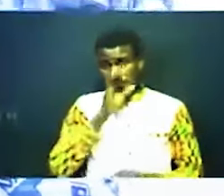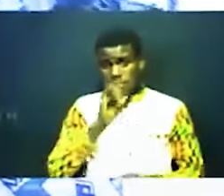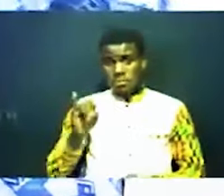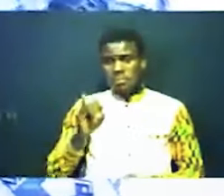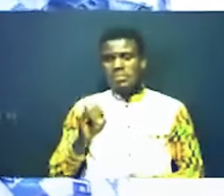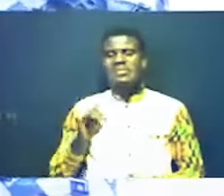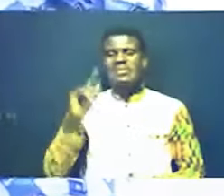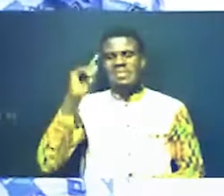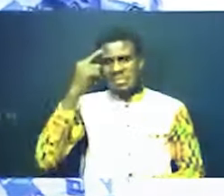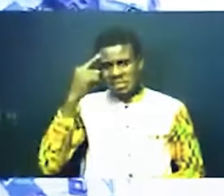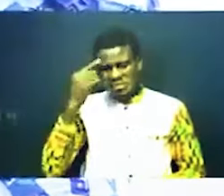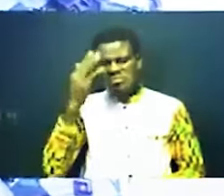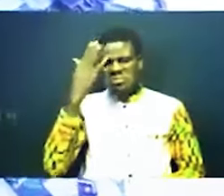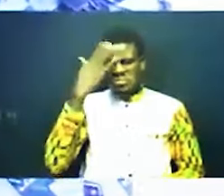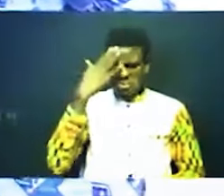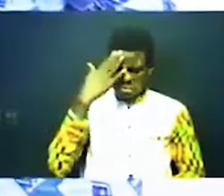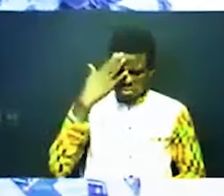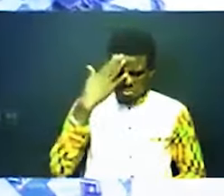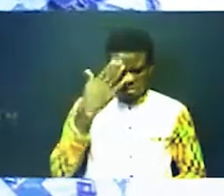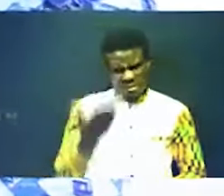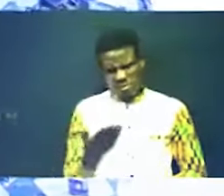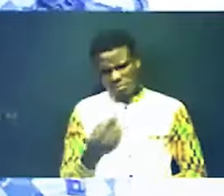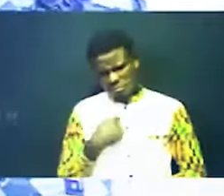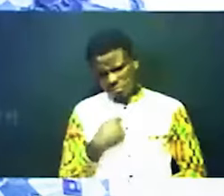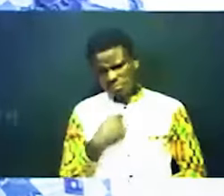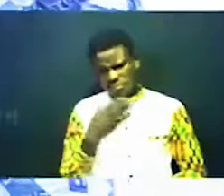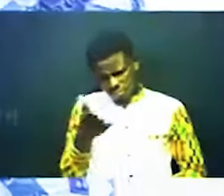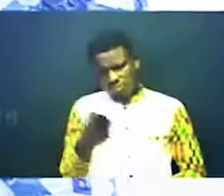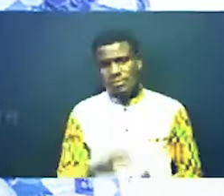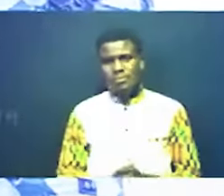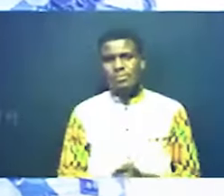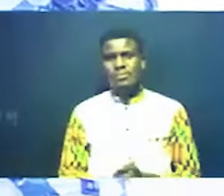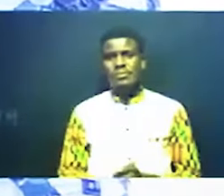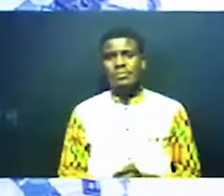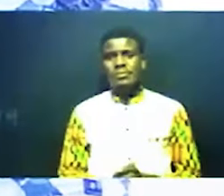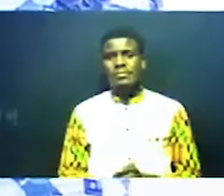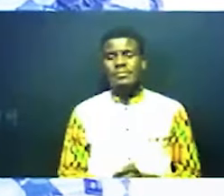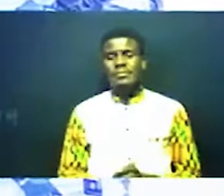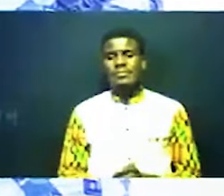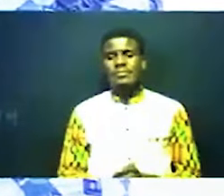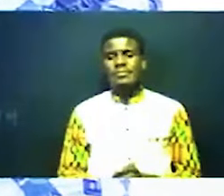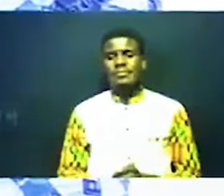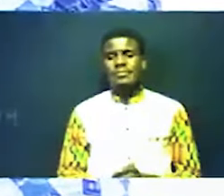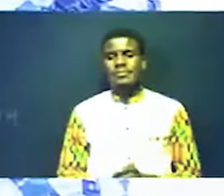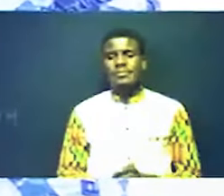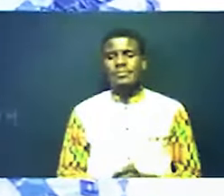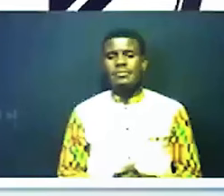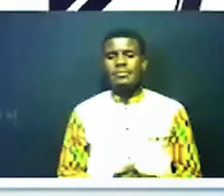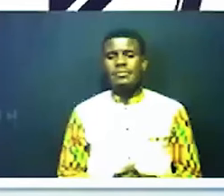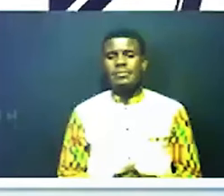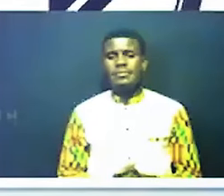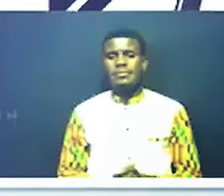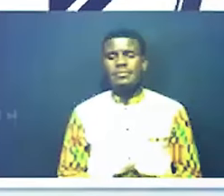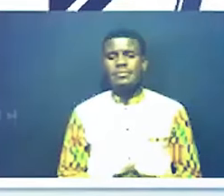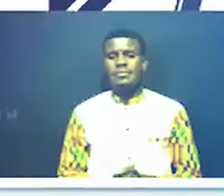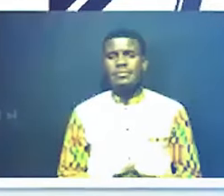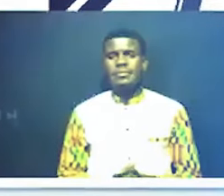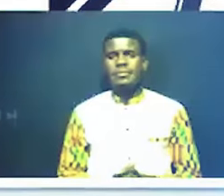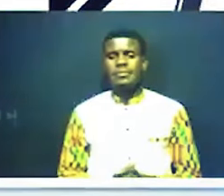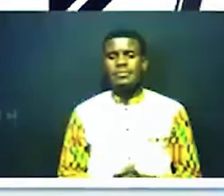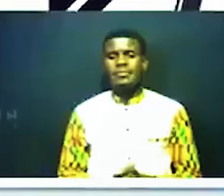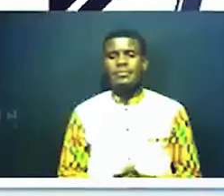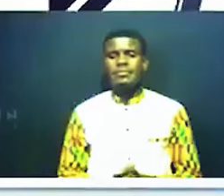self-aware. Now, what that means is that the human being is able to stand outside his or her